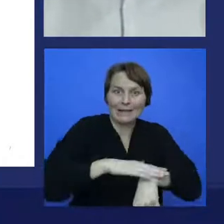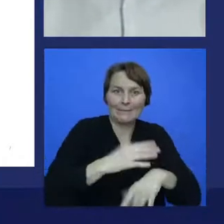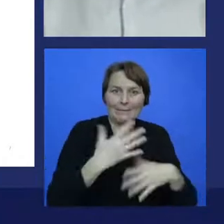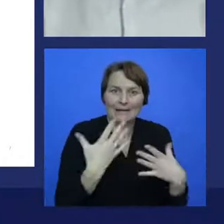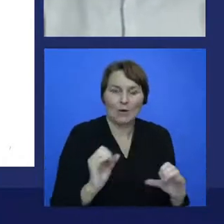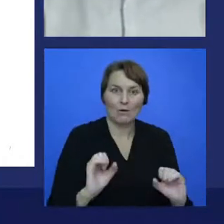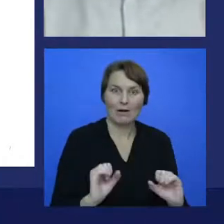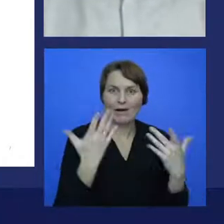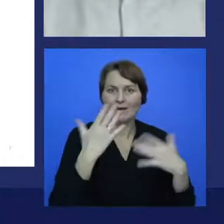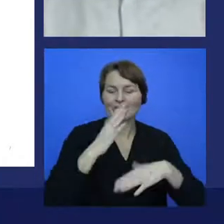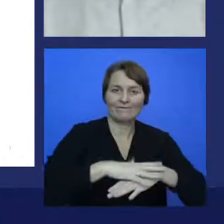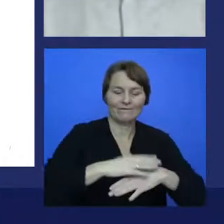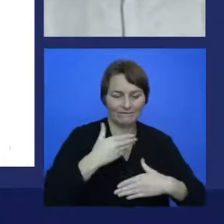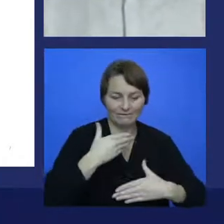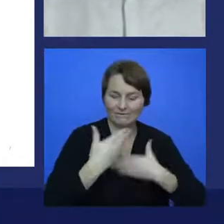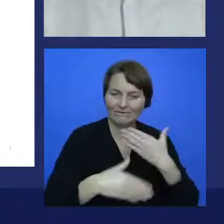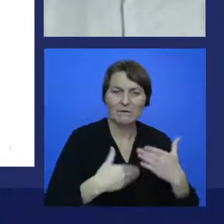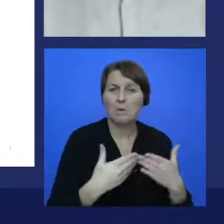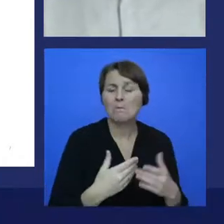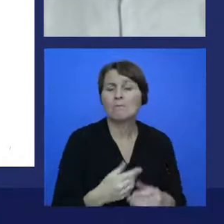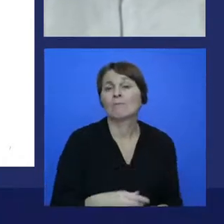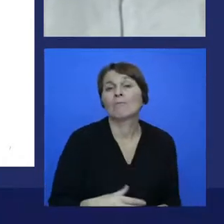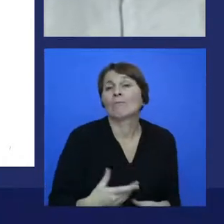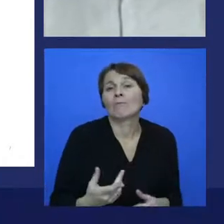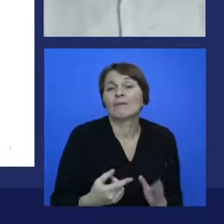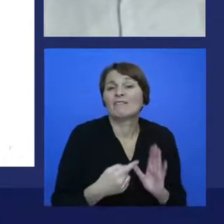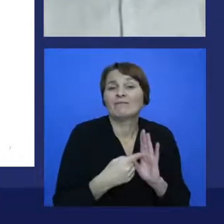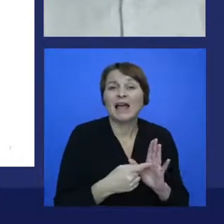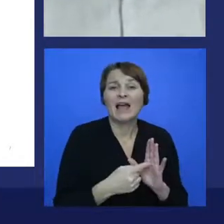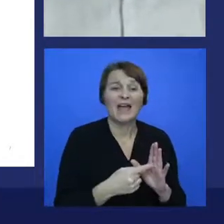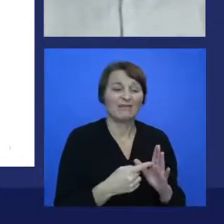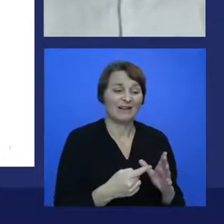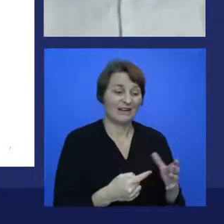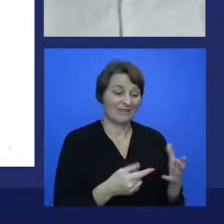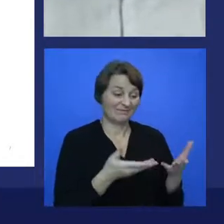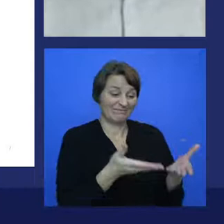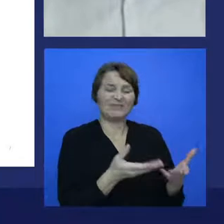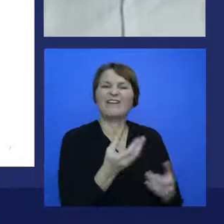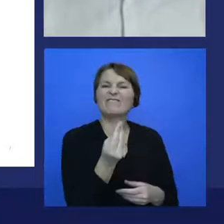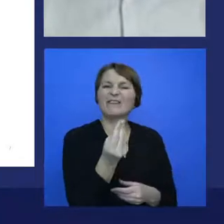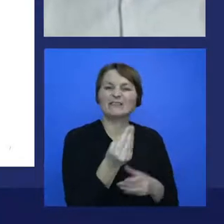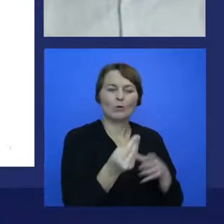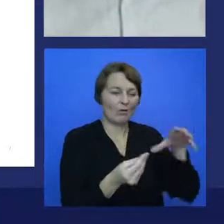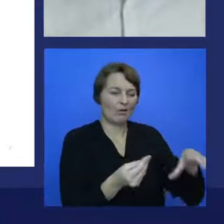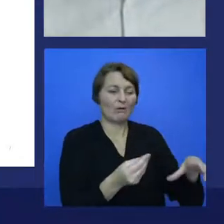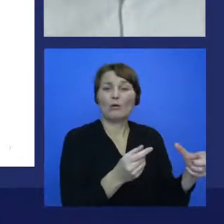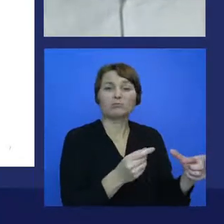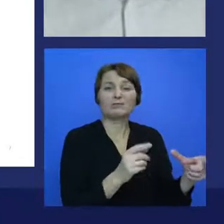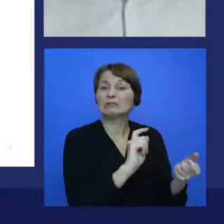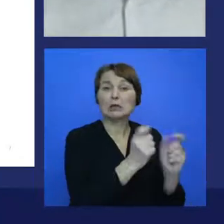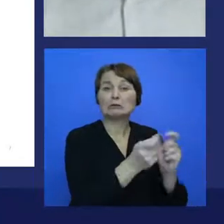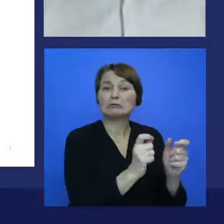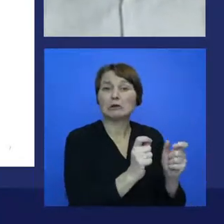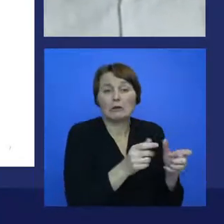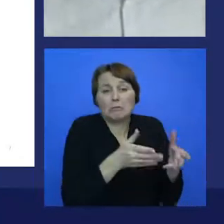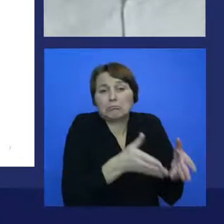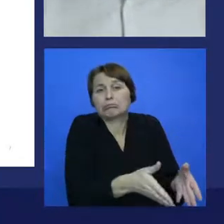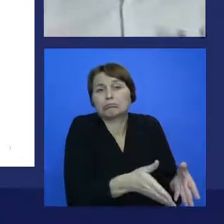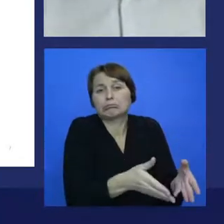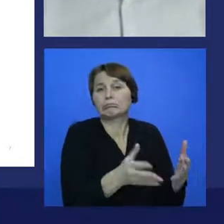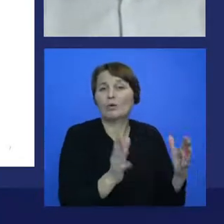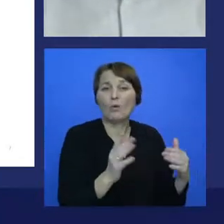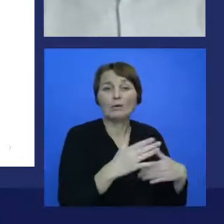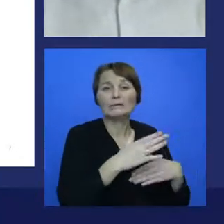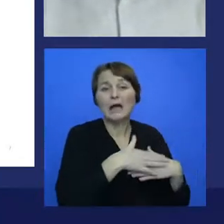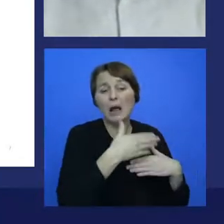not need it in a situation where there's a static physical object that doesn't change a lot, or we don't really, we want to see it over time, or we don't